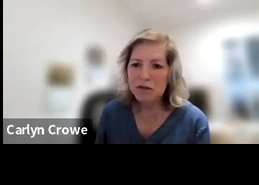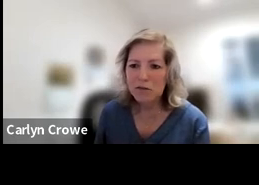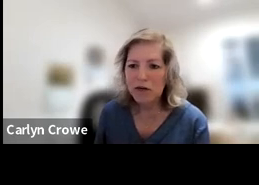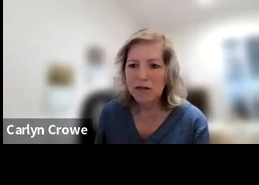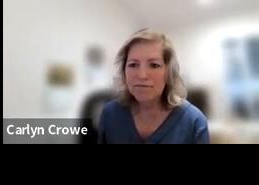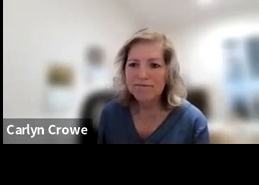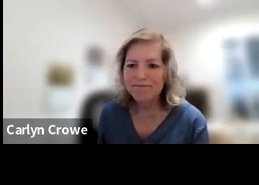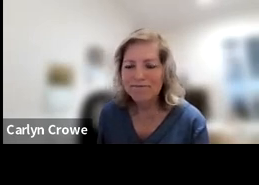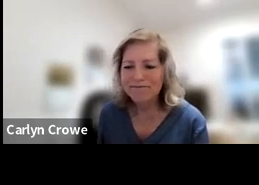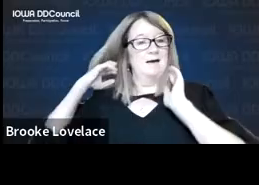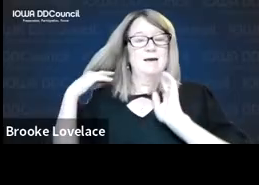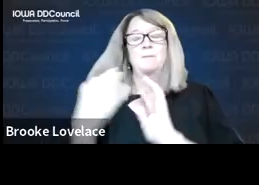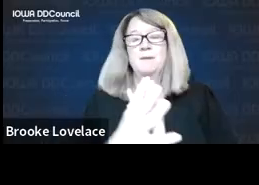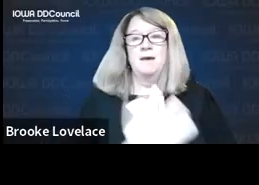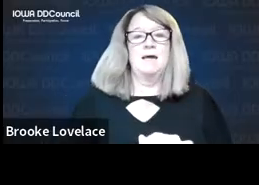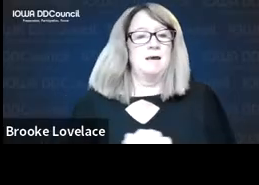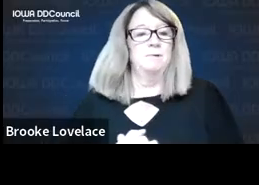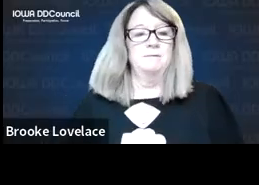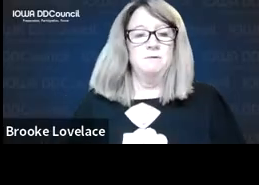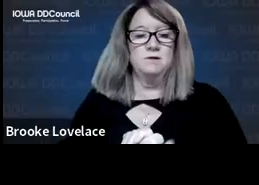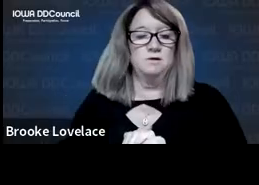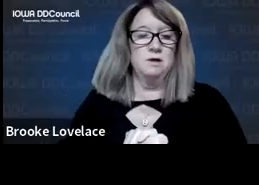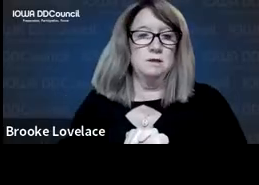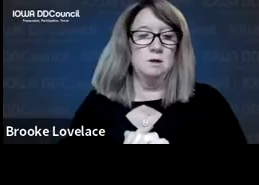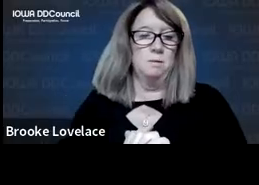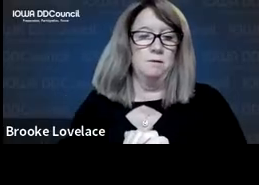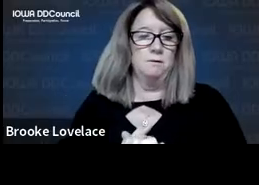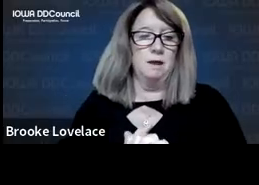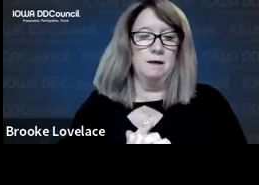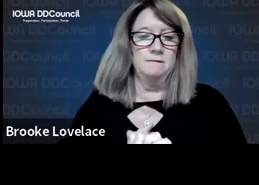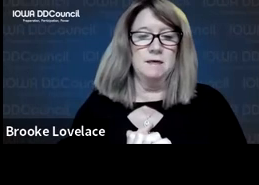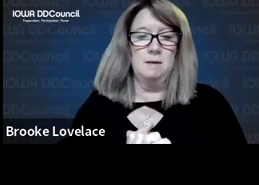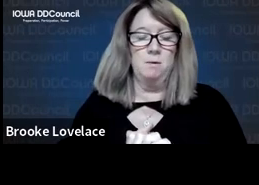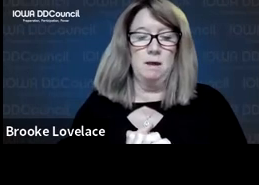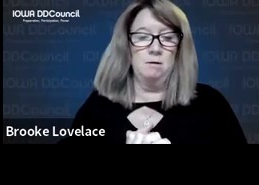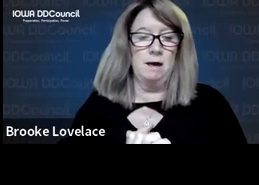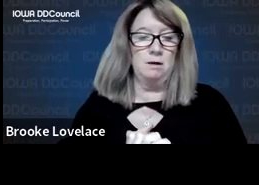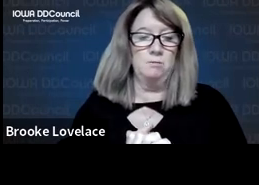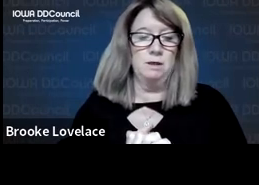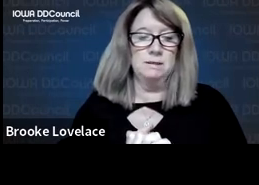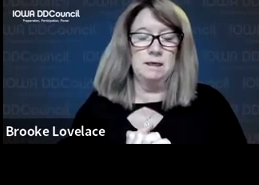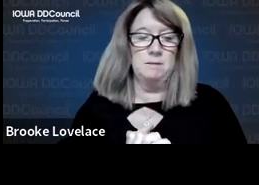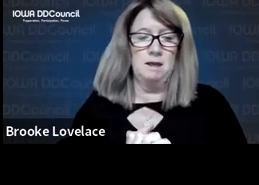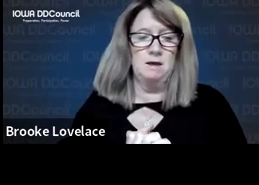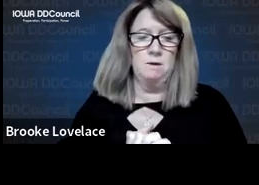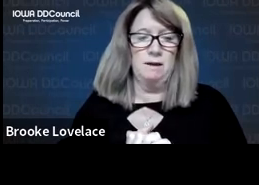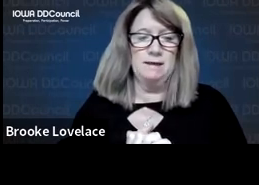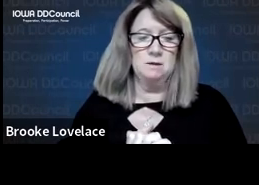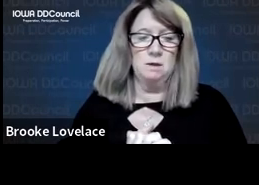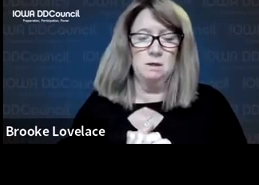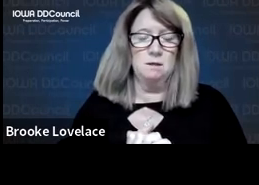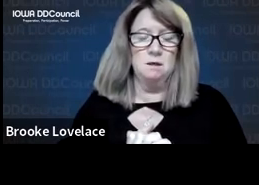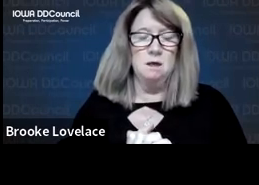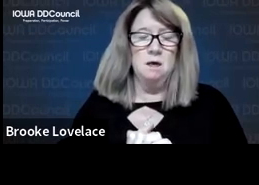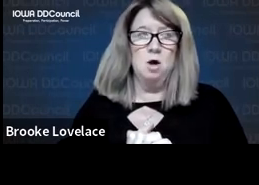week though, it's coming right up. Yeah, I believe the registration is open through the end of today, but we are actually pretty excited about it. I think the last